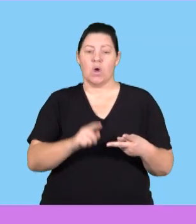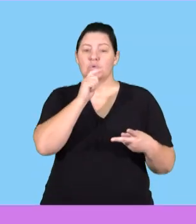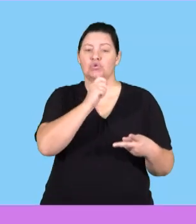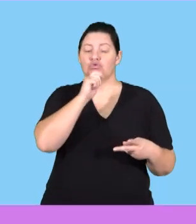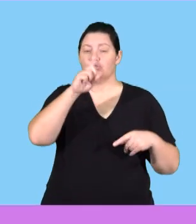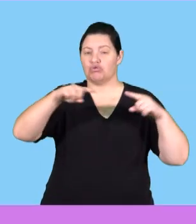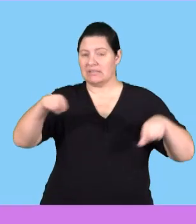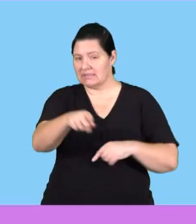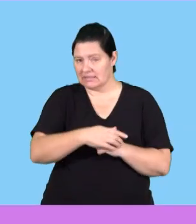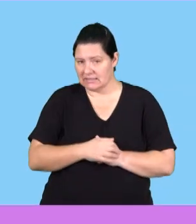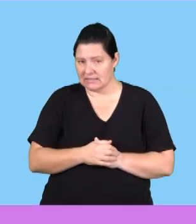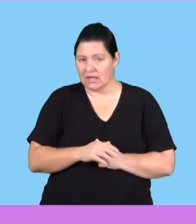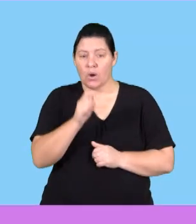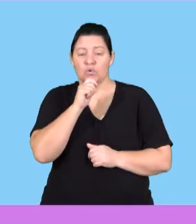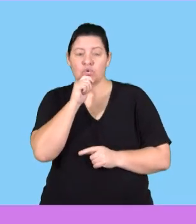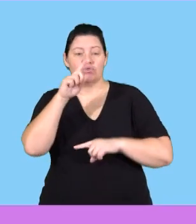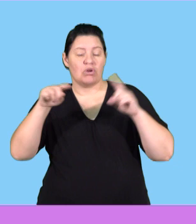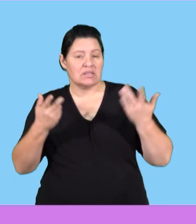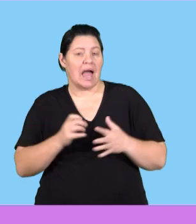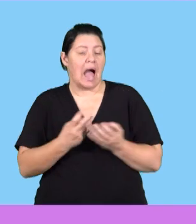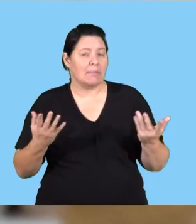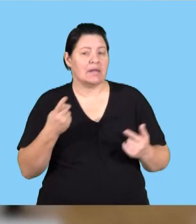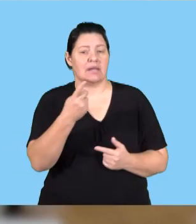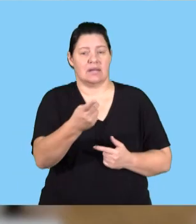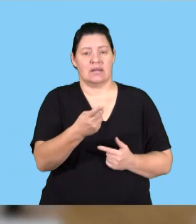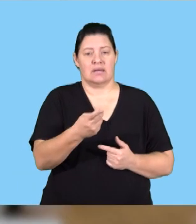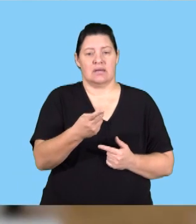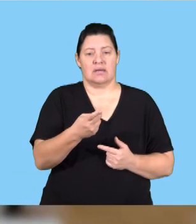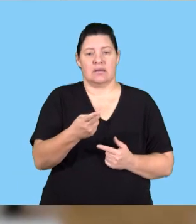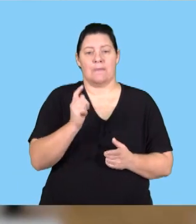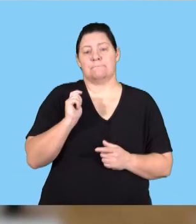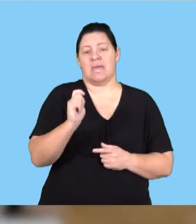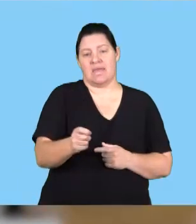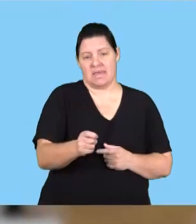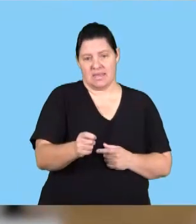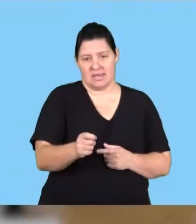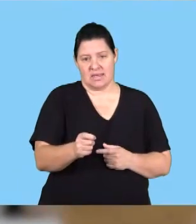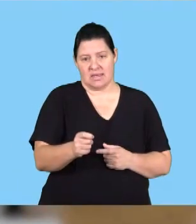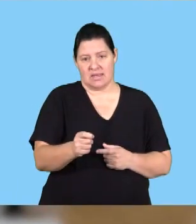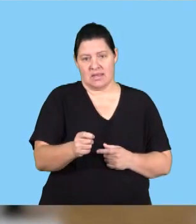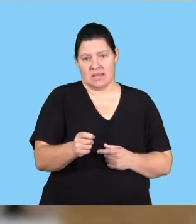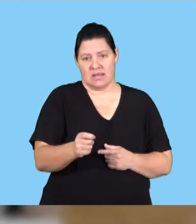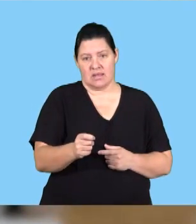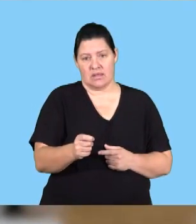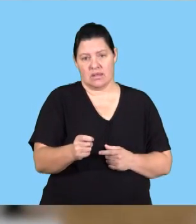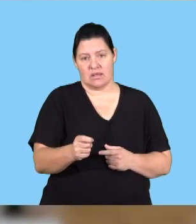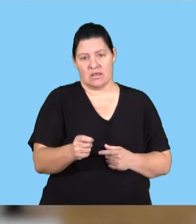rates now, and then the consumption rates, it's about how much will be paid